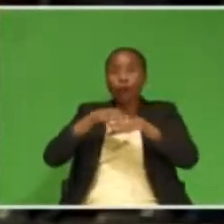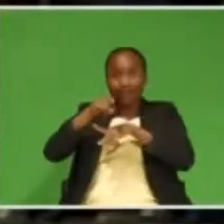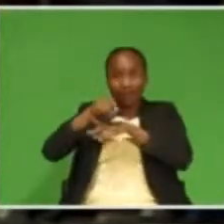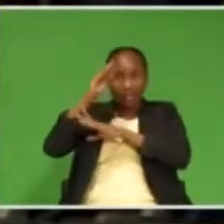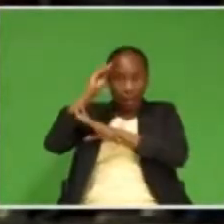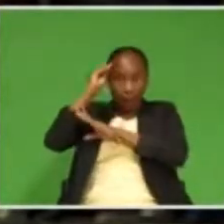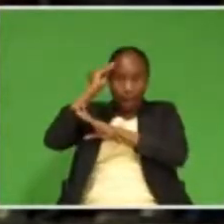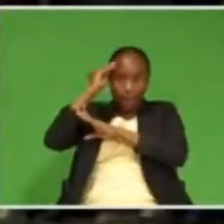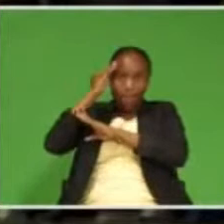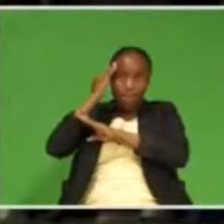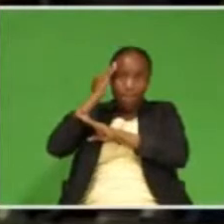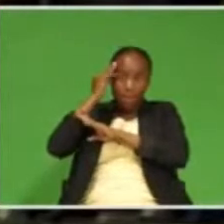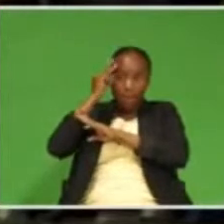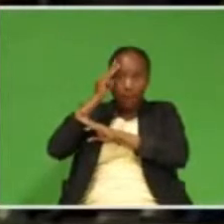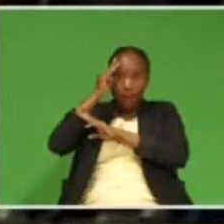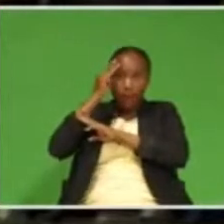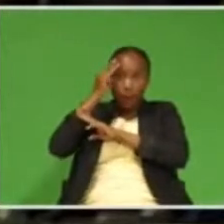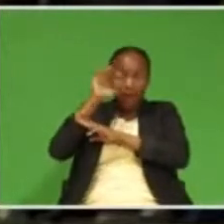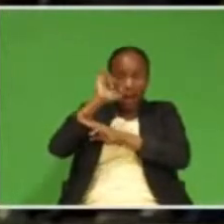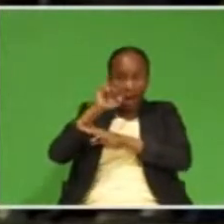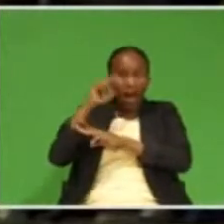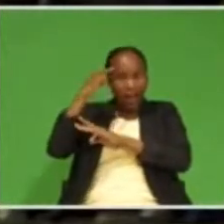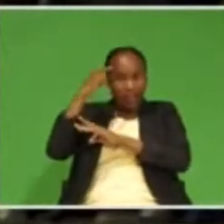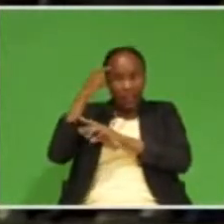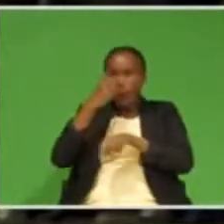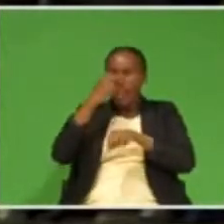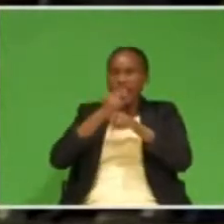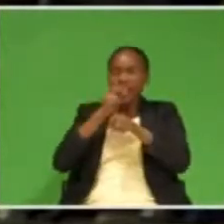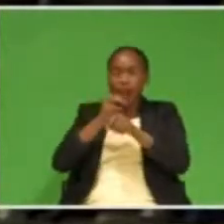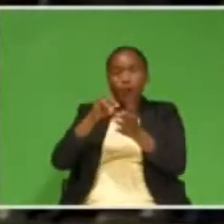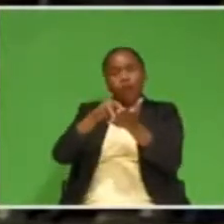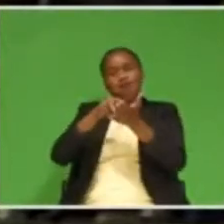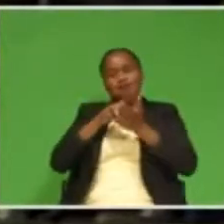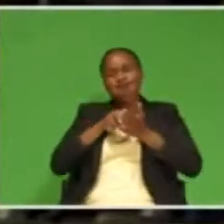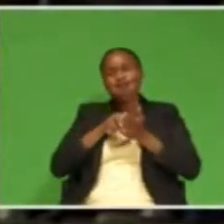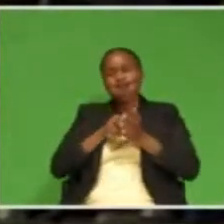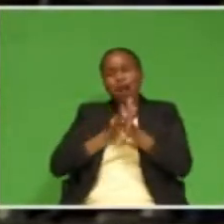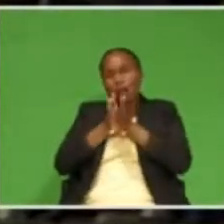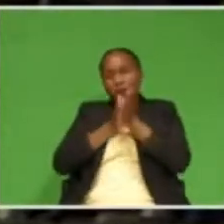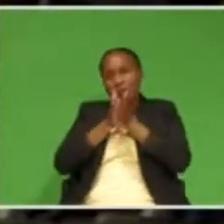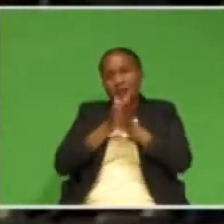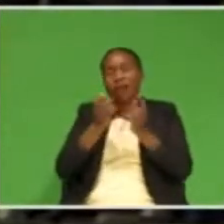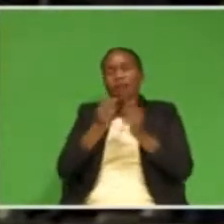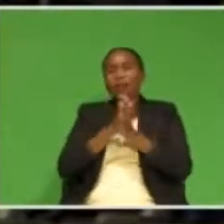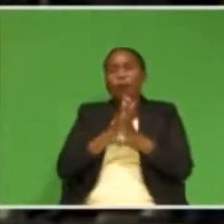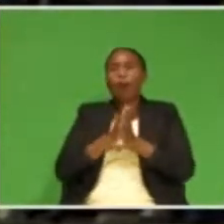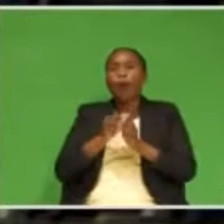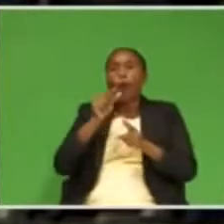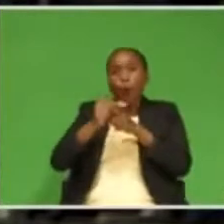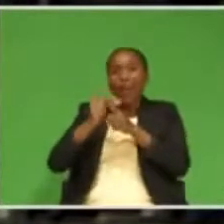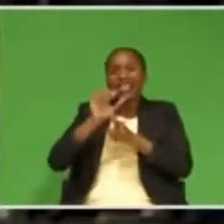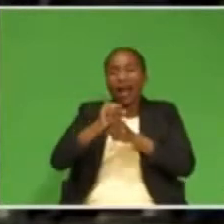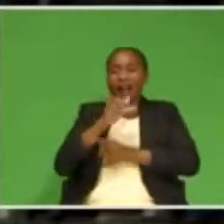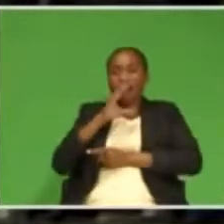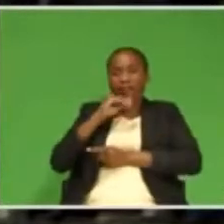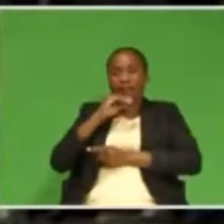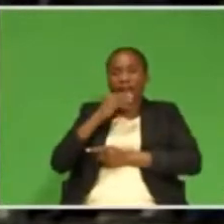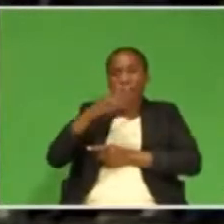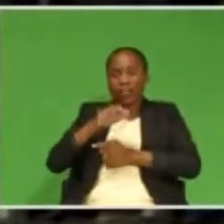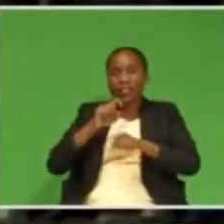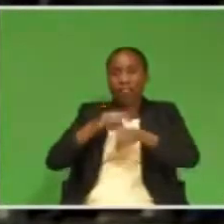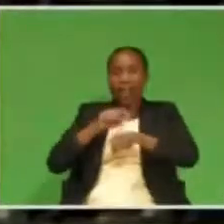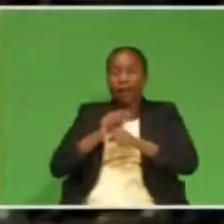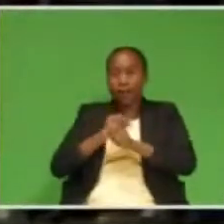I think we should draw inspiration from the words he spoke at his inauguration in 1994 when he